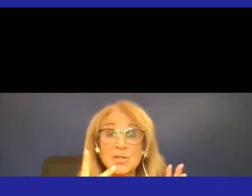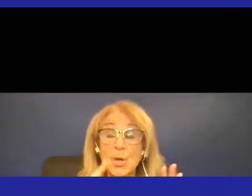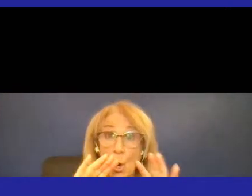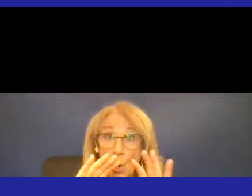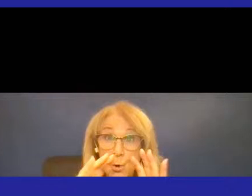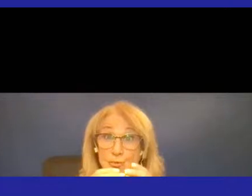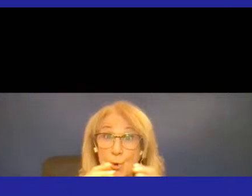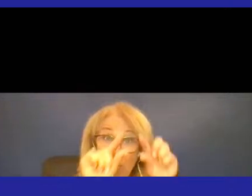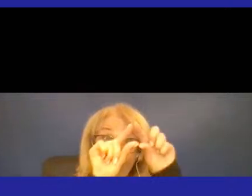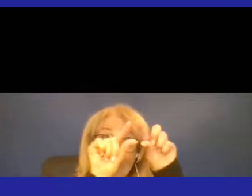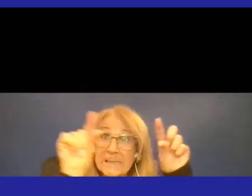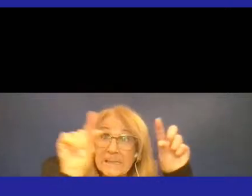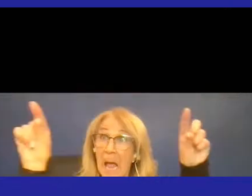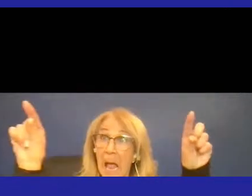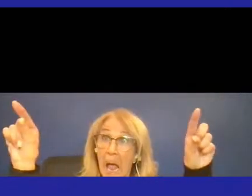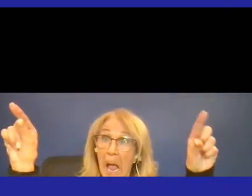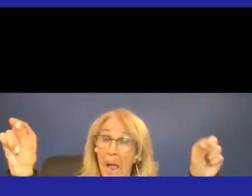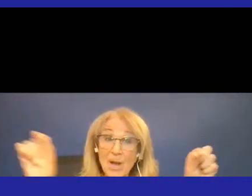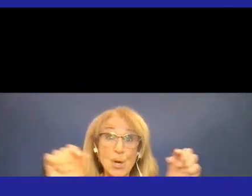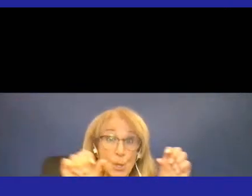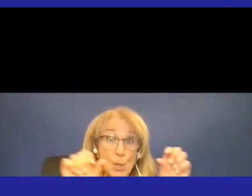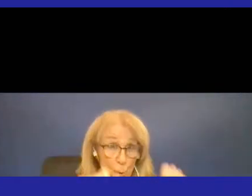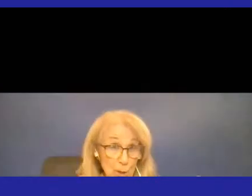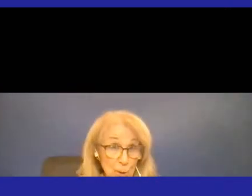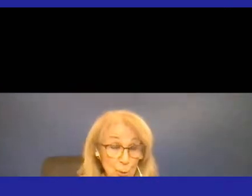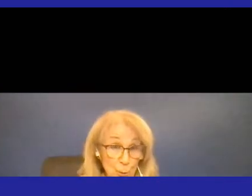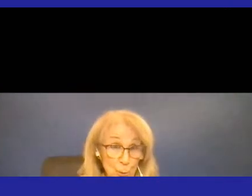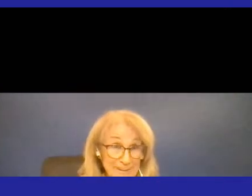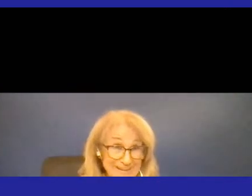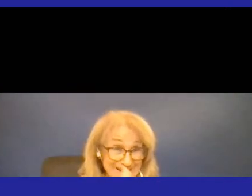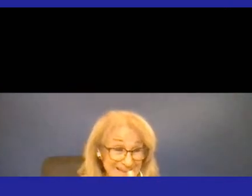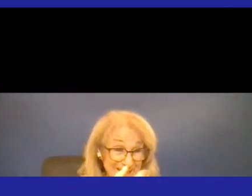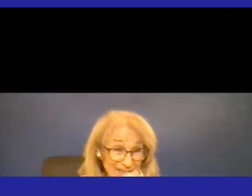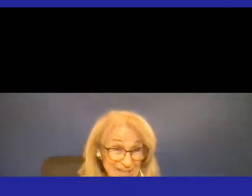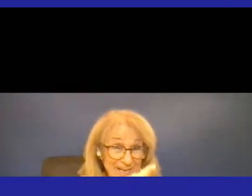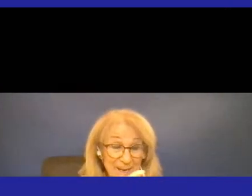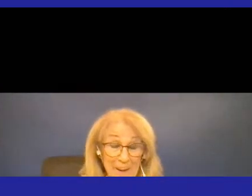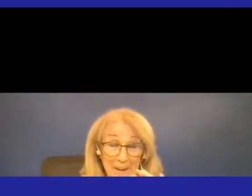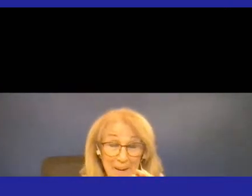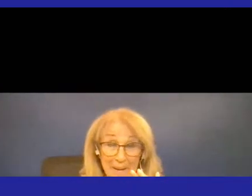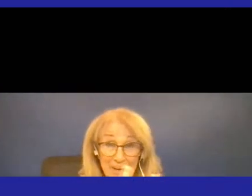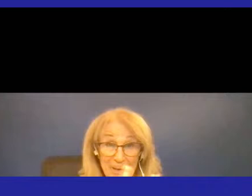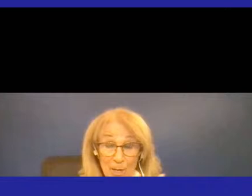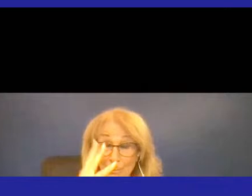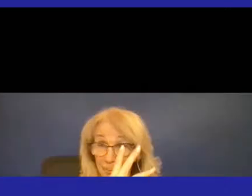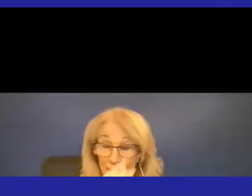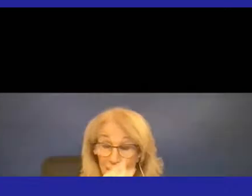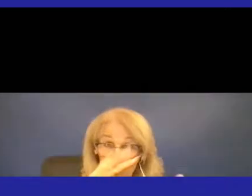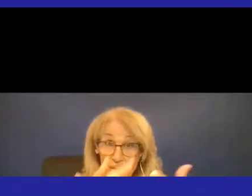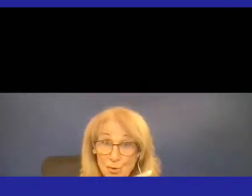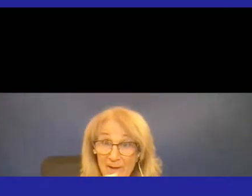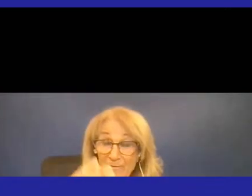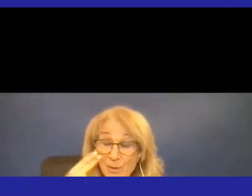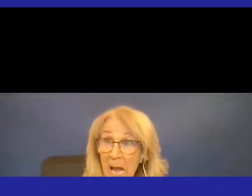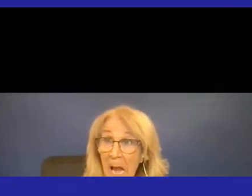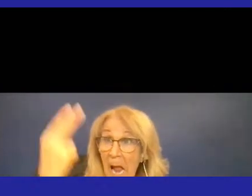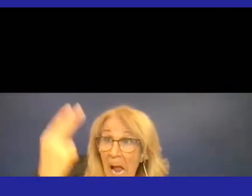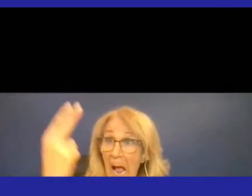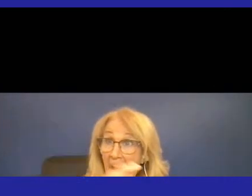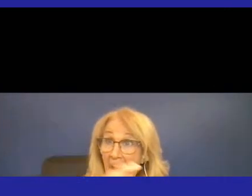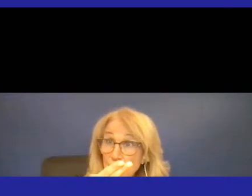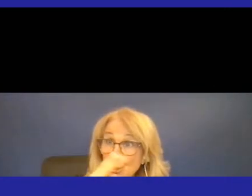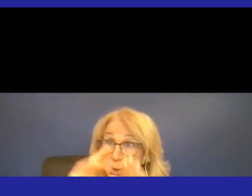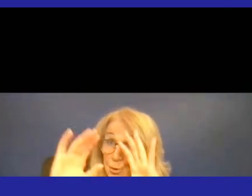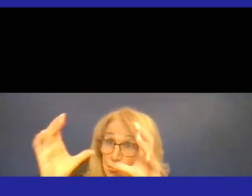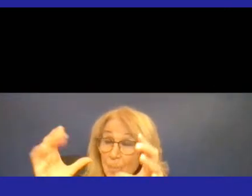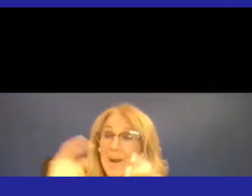like you can do it by day, and it becomes this really beautiful graph where you'll see like a high utilizer group, and then you're going to see everybody